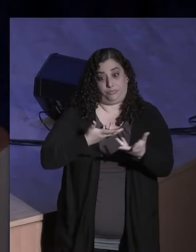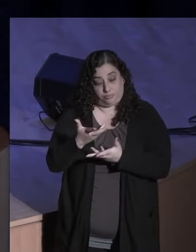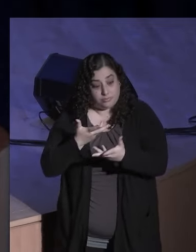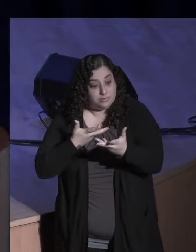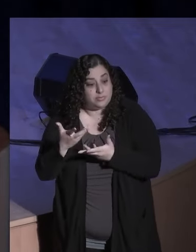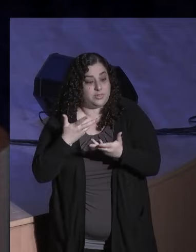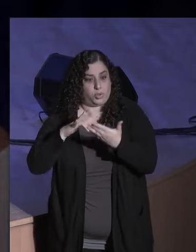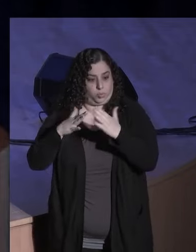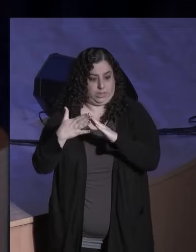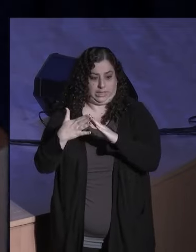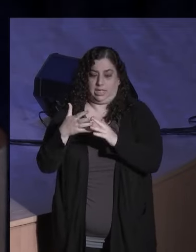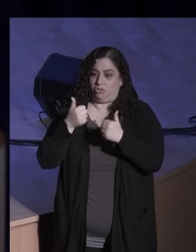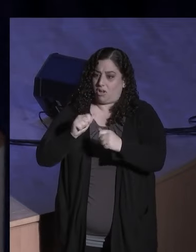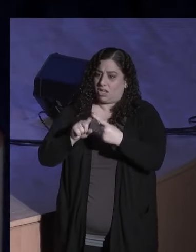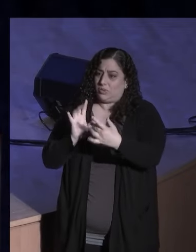for all people.